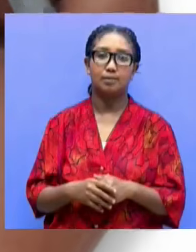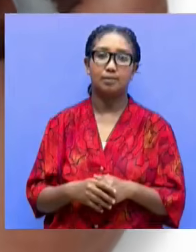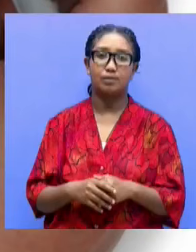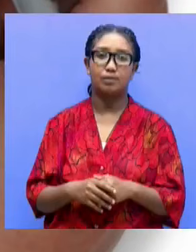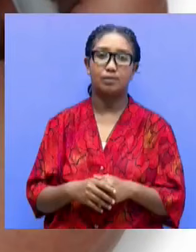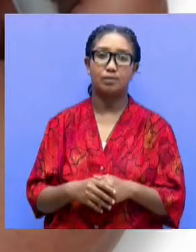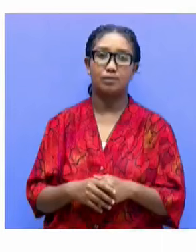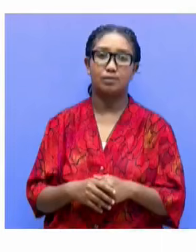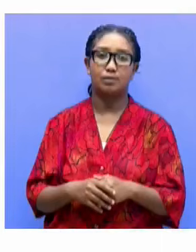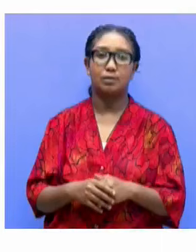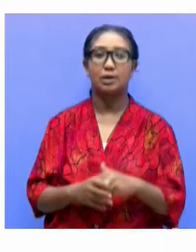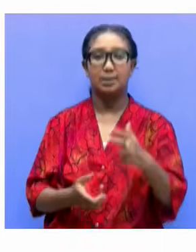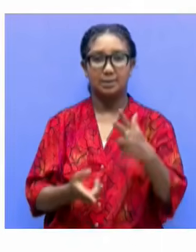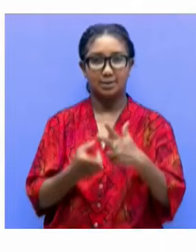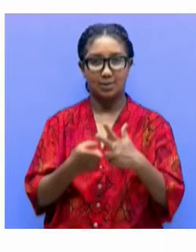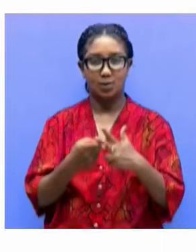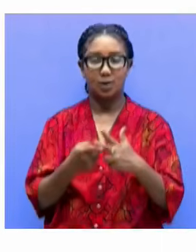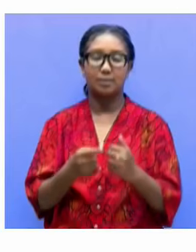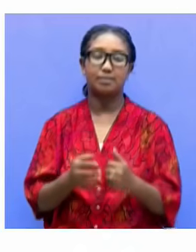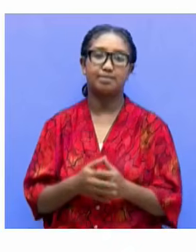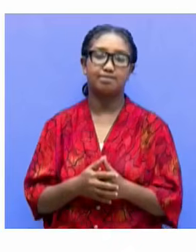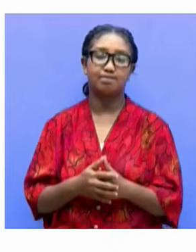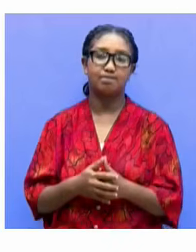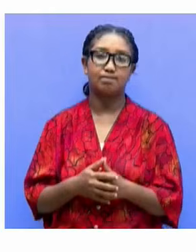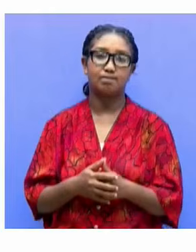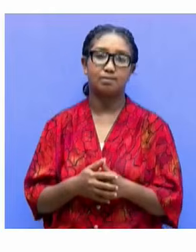Okay. The third one,